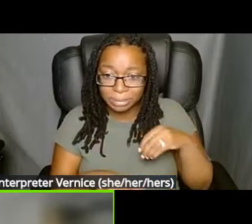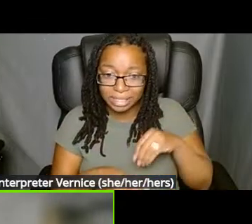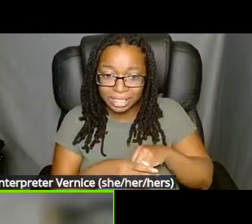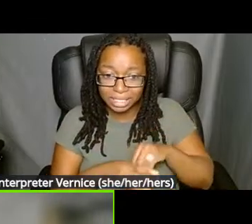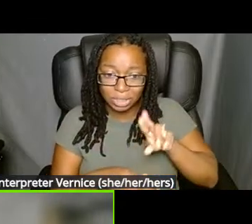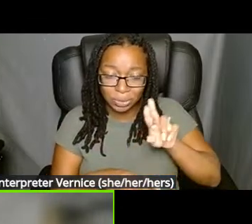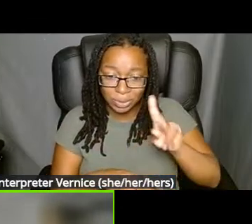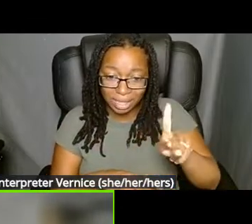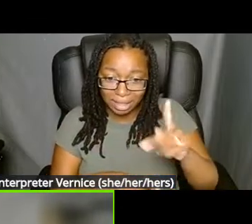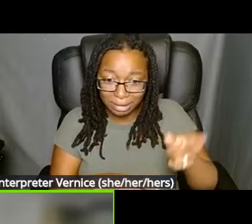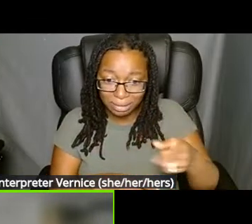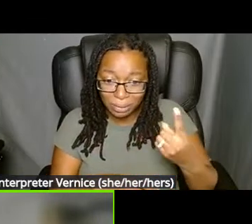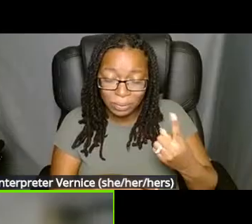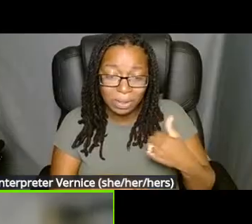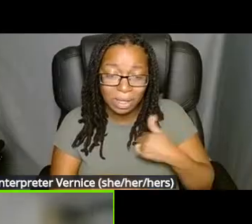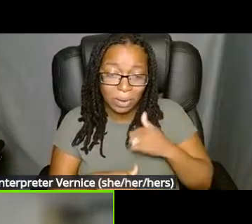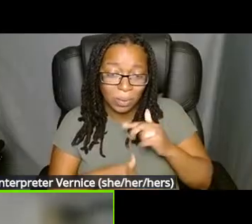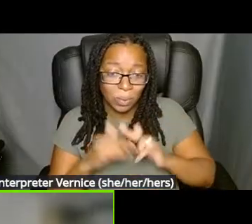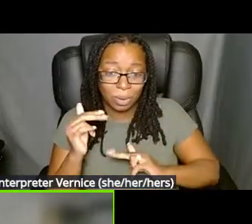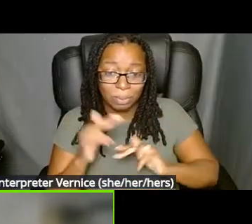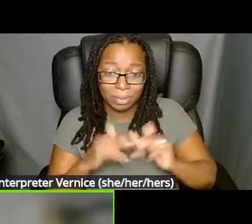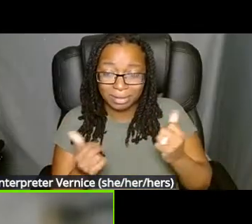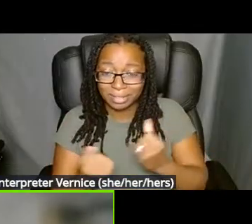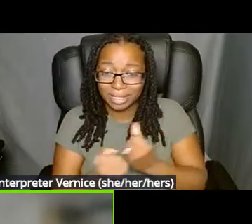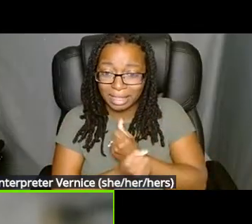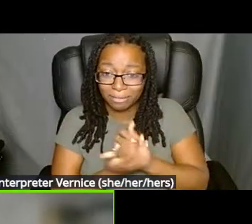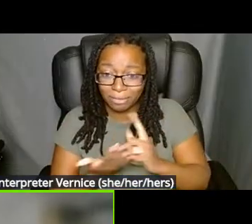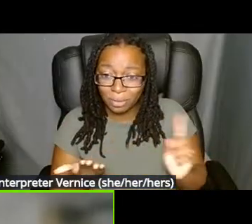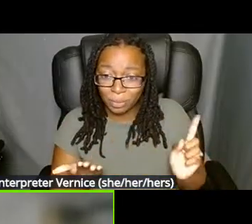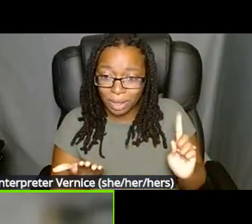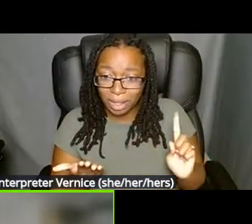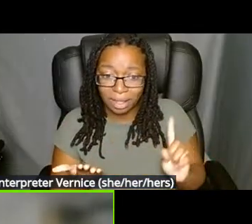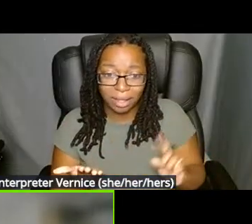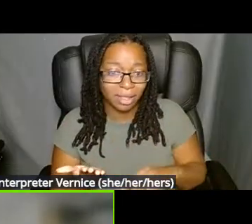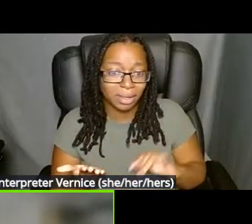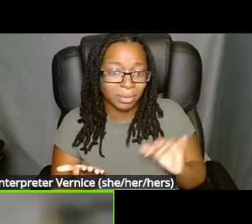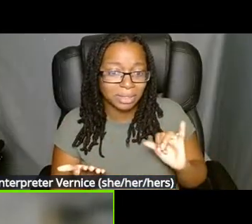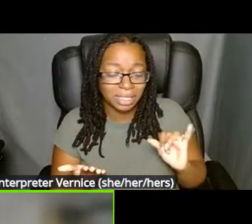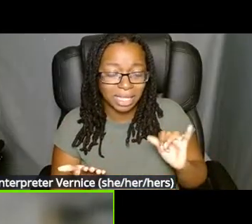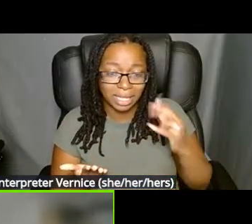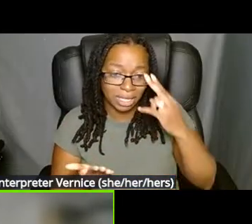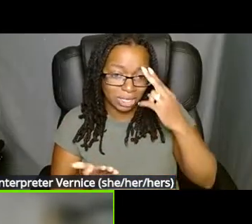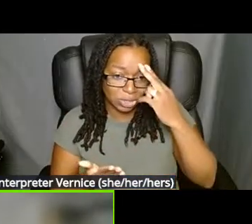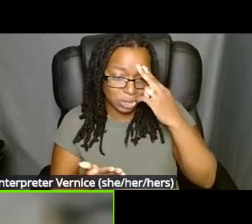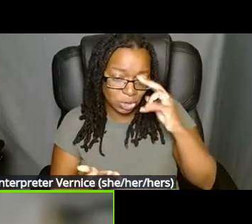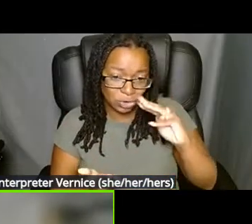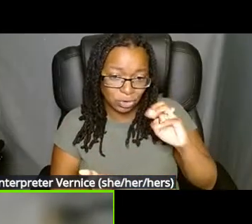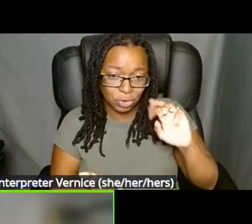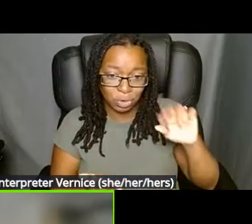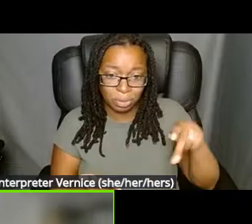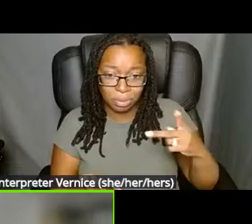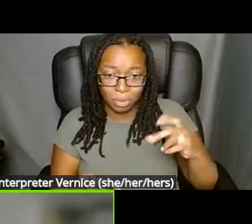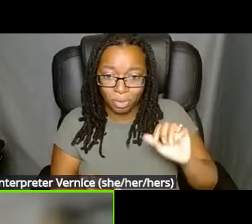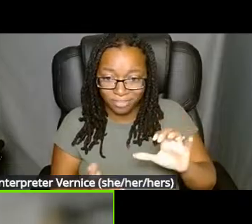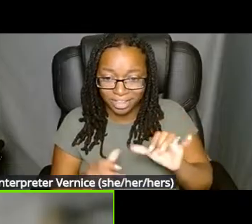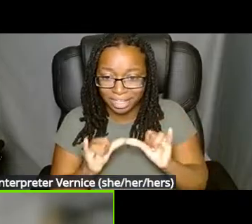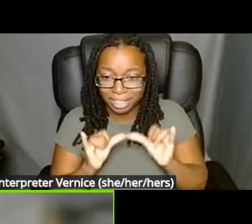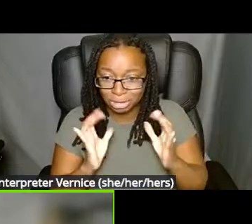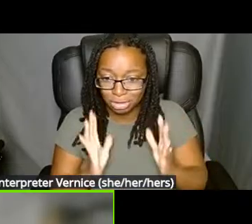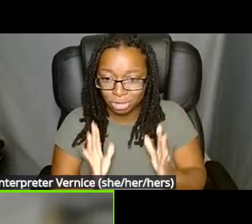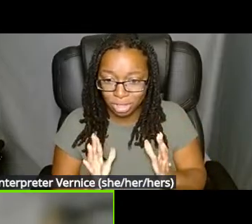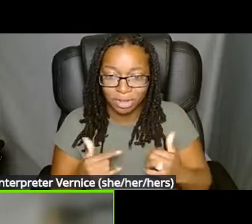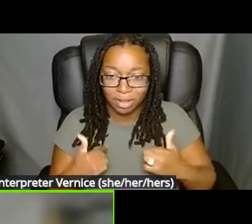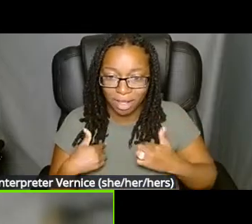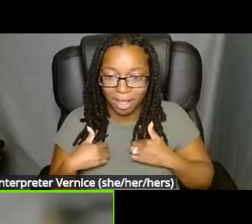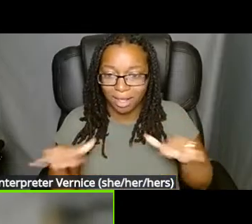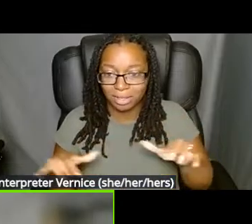engineer who was doing a chip in a lab to like scouting around and being where I am at the moment, I've expanded and inherently I